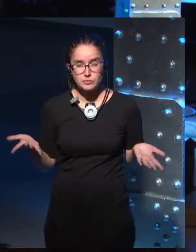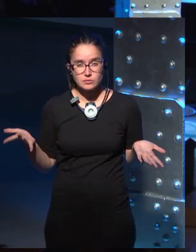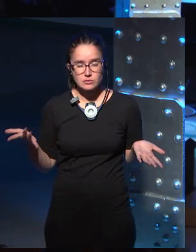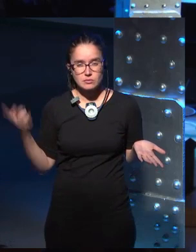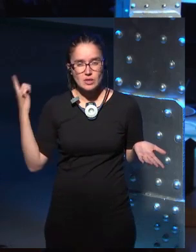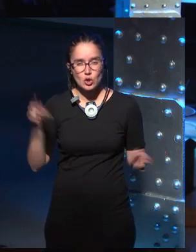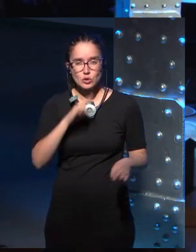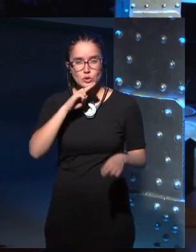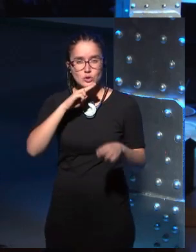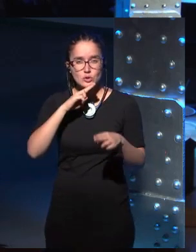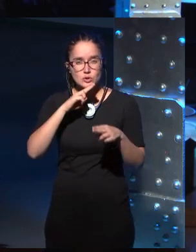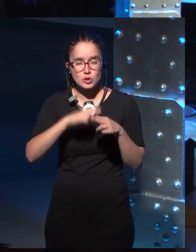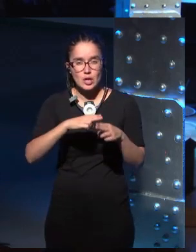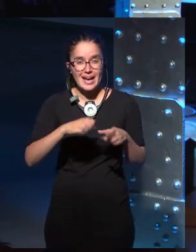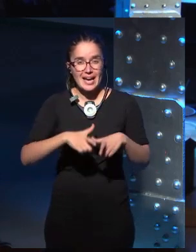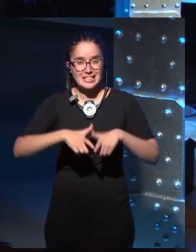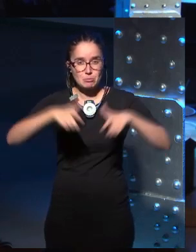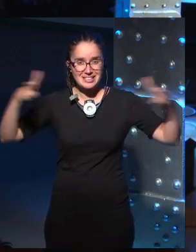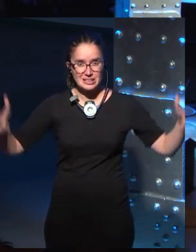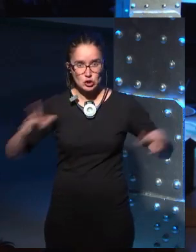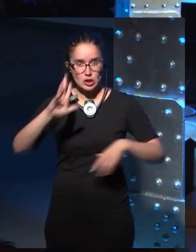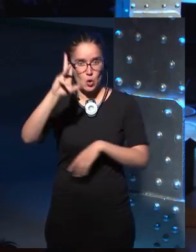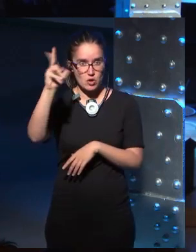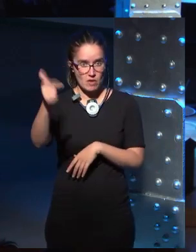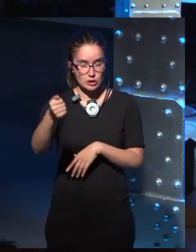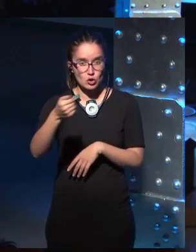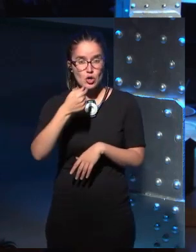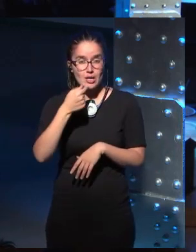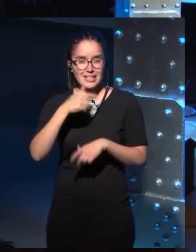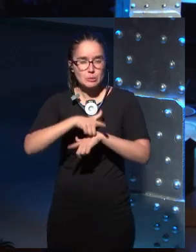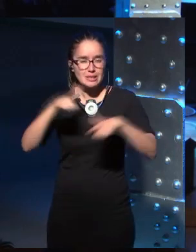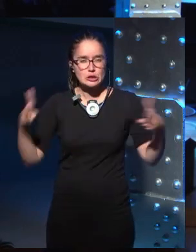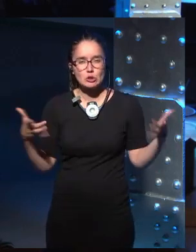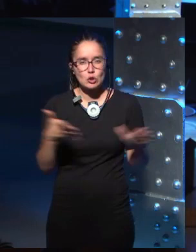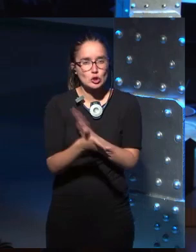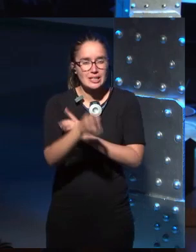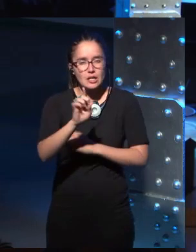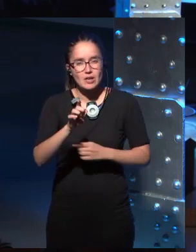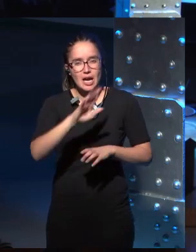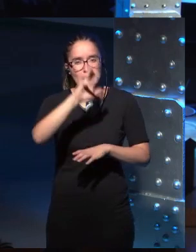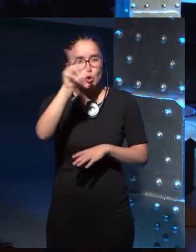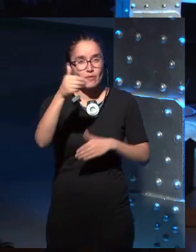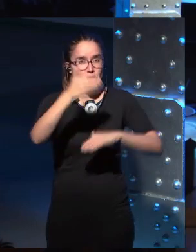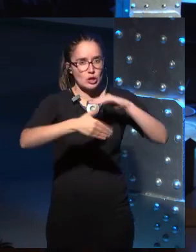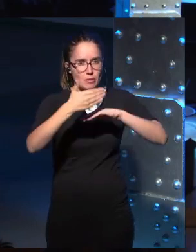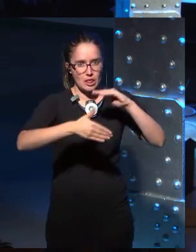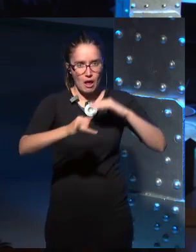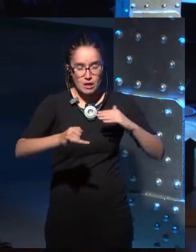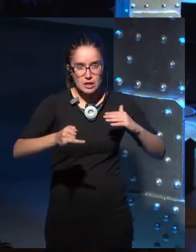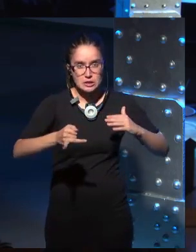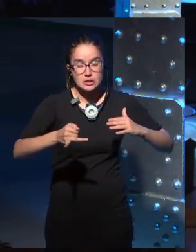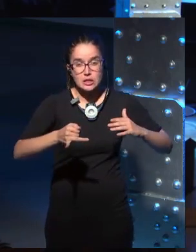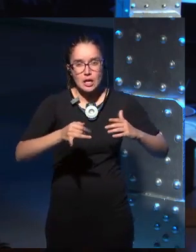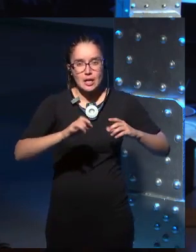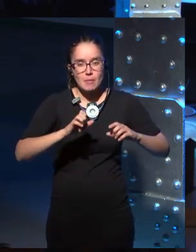the expansion of the universe. The expansion is not that the universe has a limit, and that it eats on